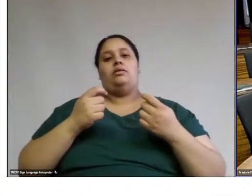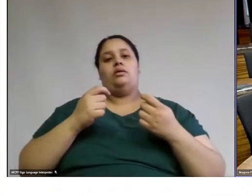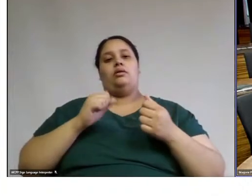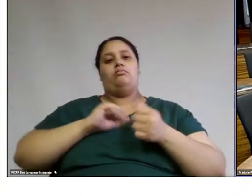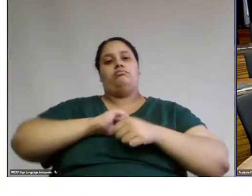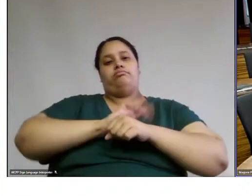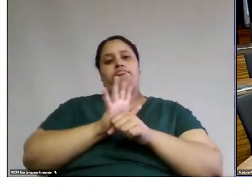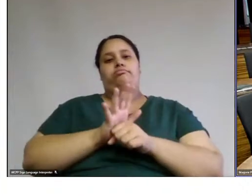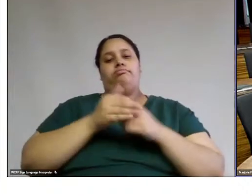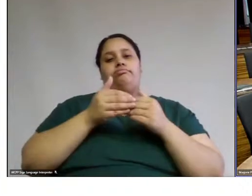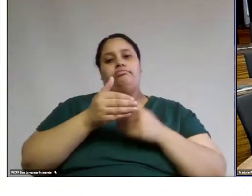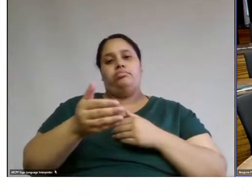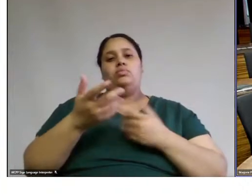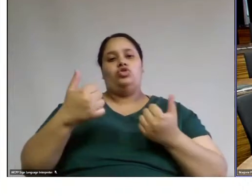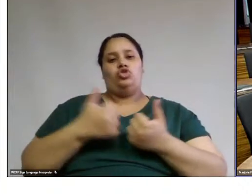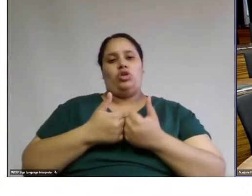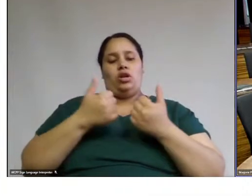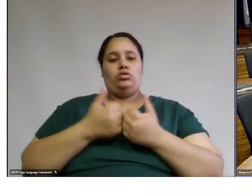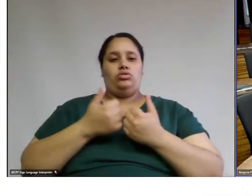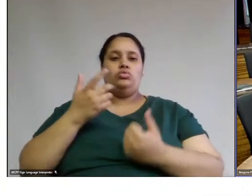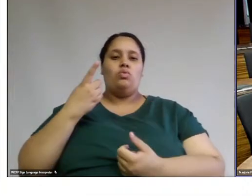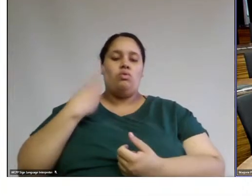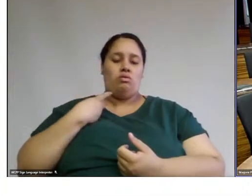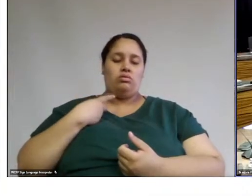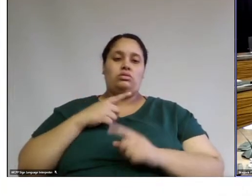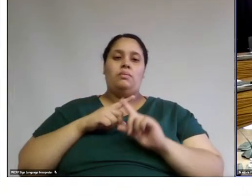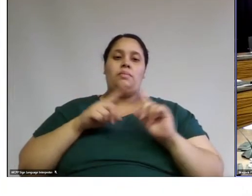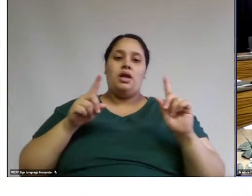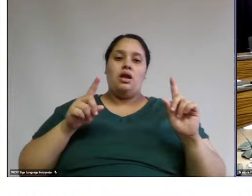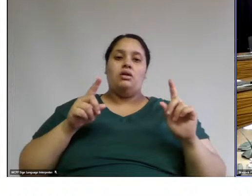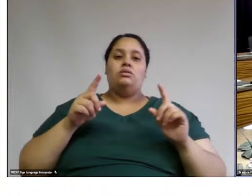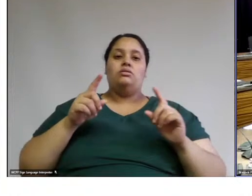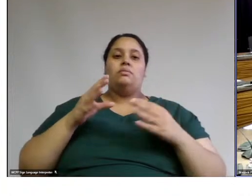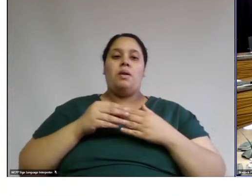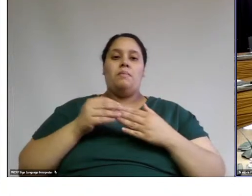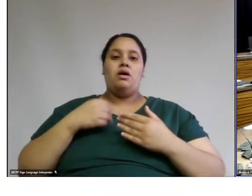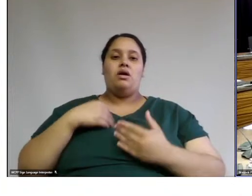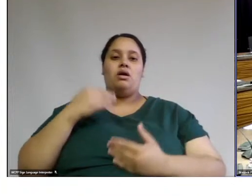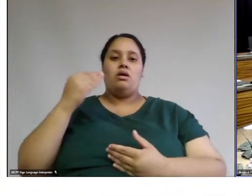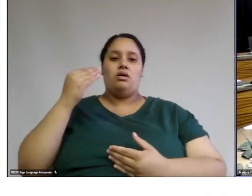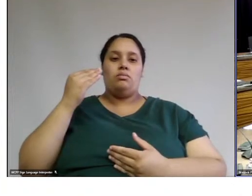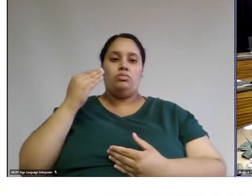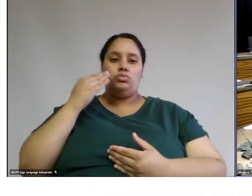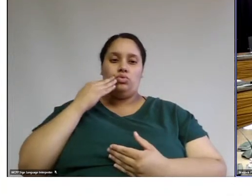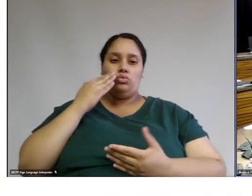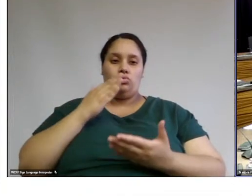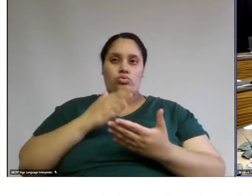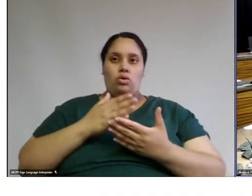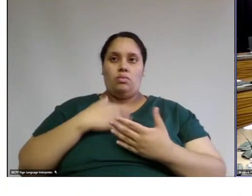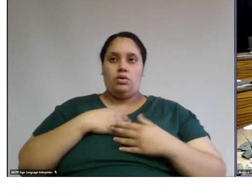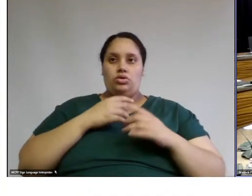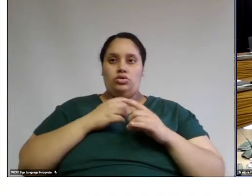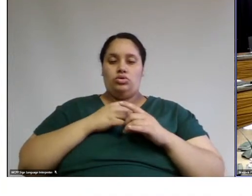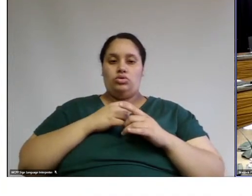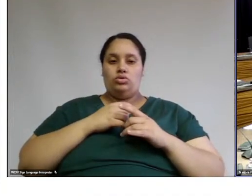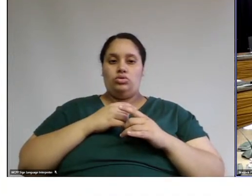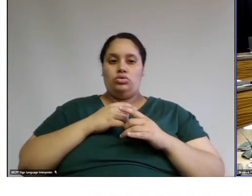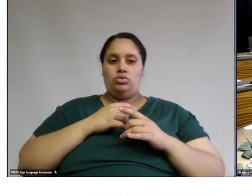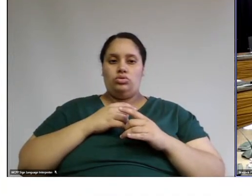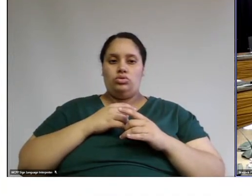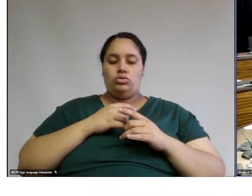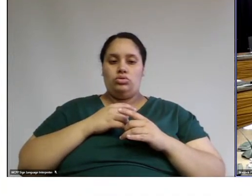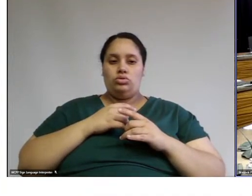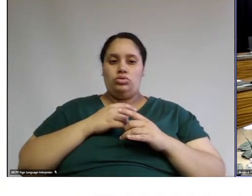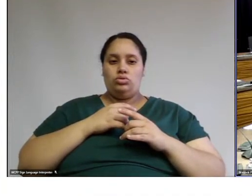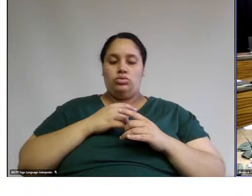us. But again, Chair, I think maybe members have noticed that as far as the financial accounting part is concerned, I